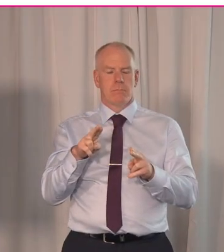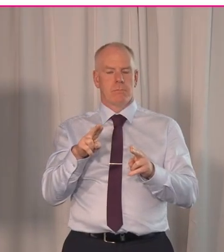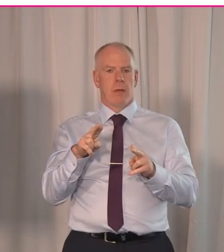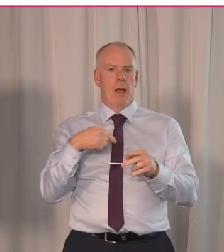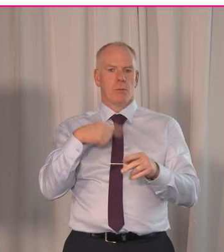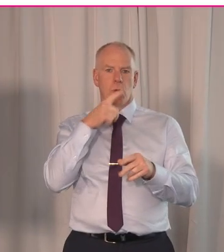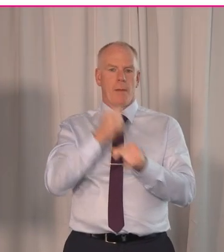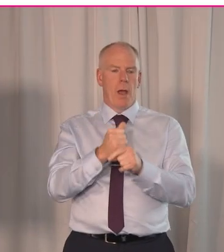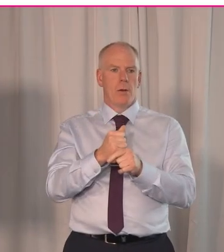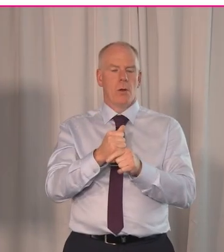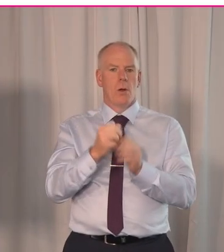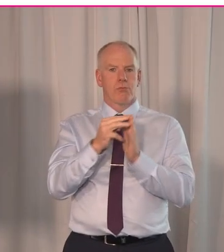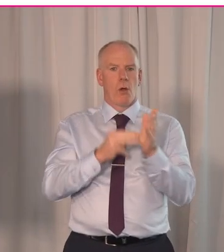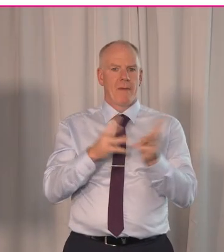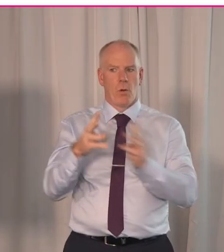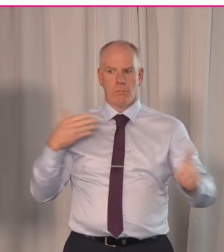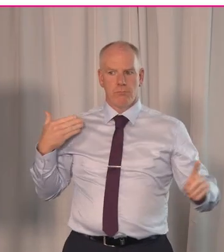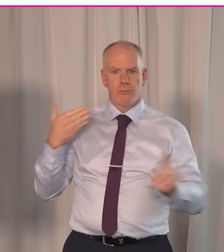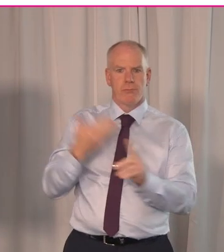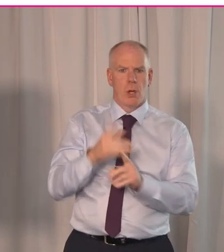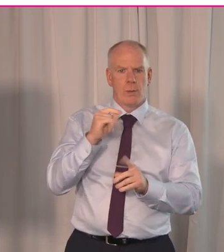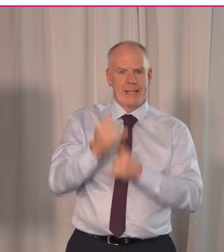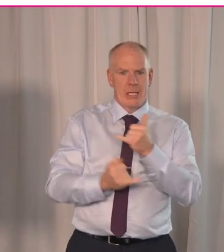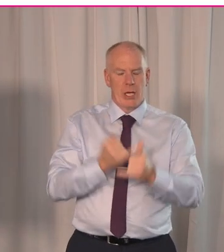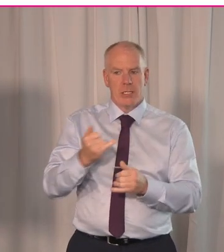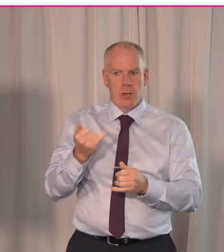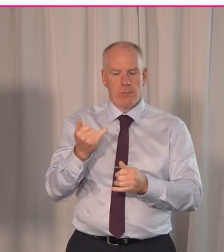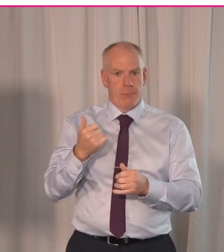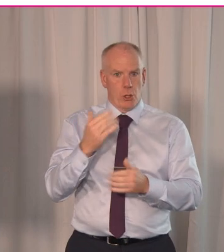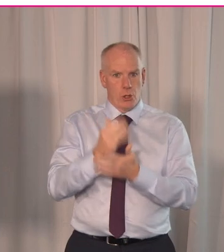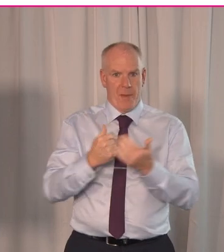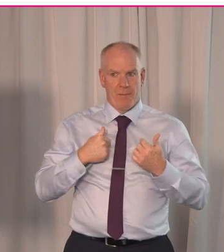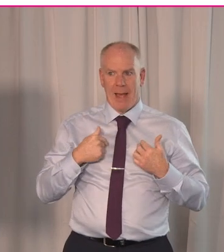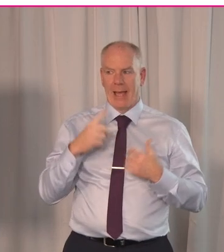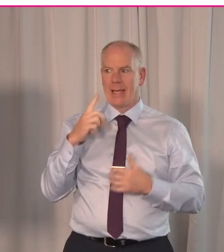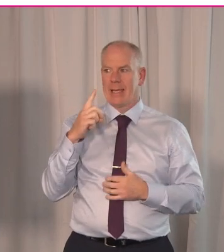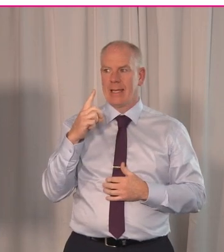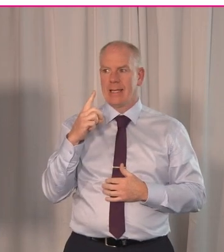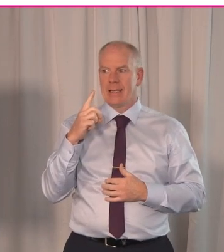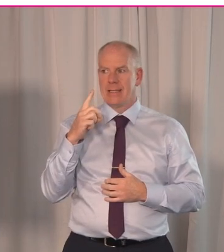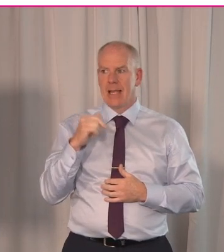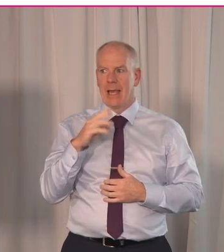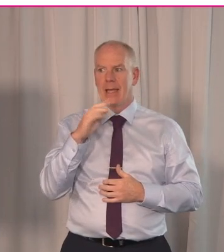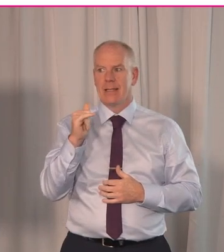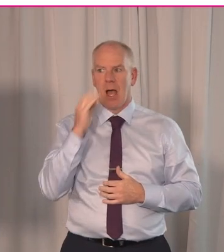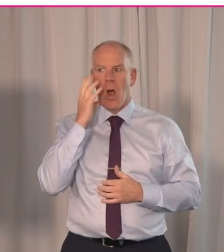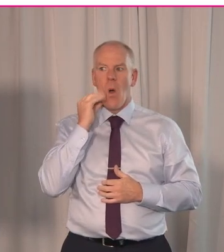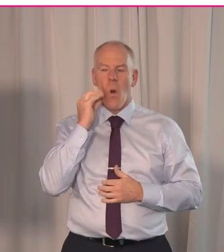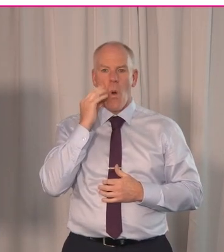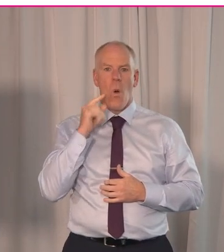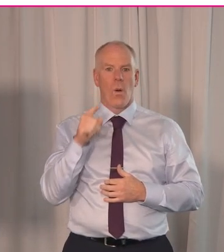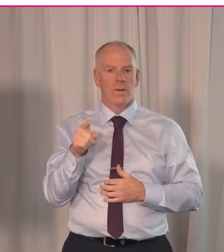that really has been taking place almost over 20 years. So forgive me if some of the data is a little old, but I think some of the concepts